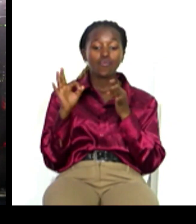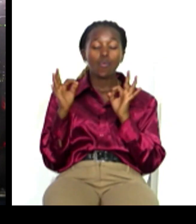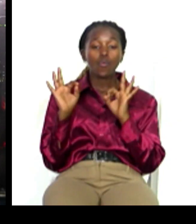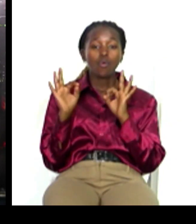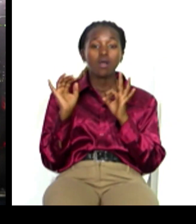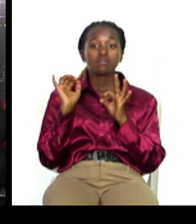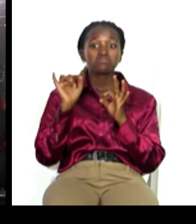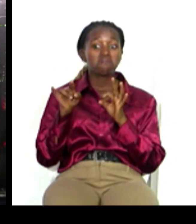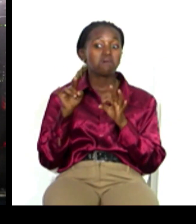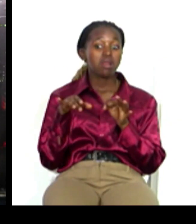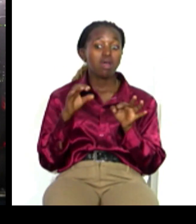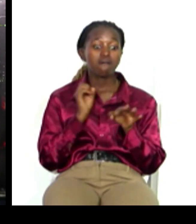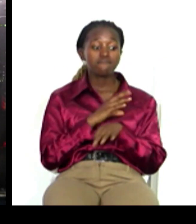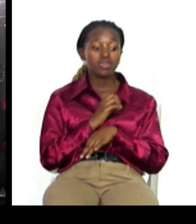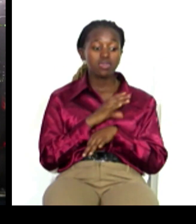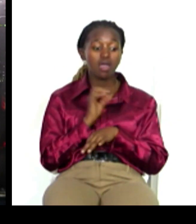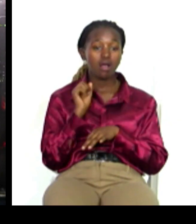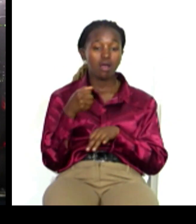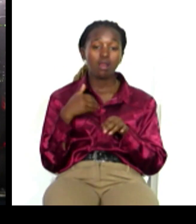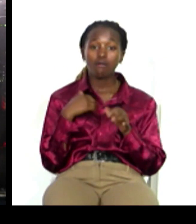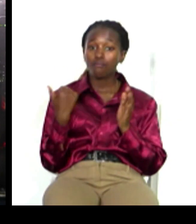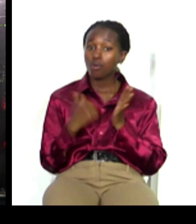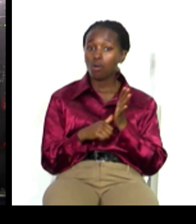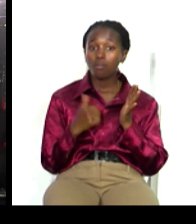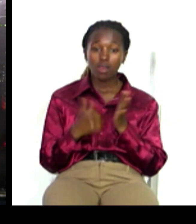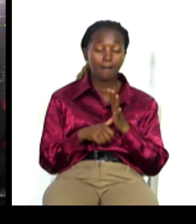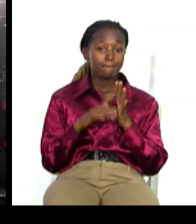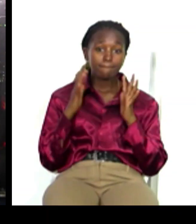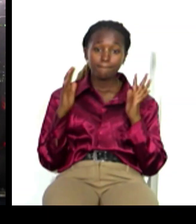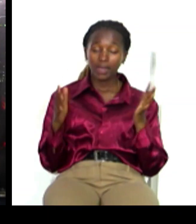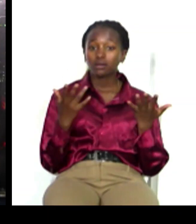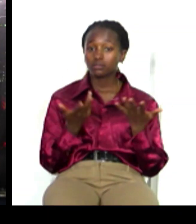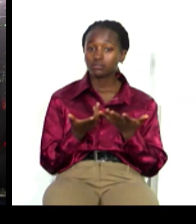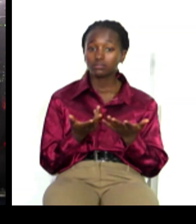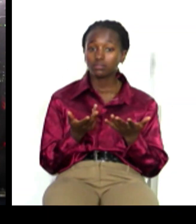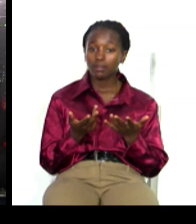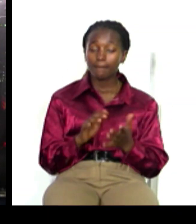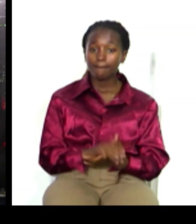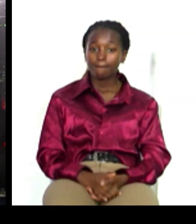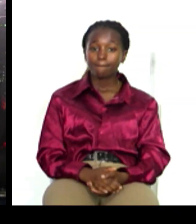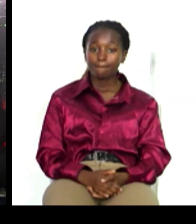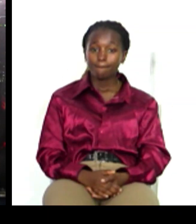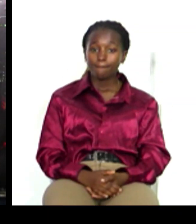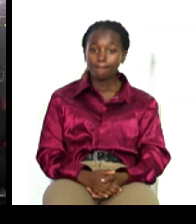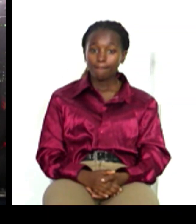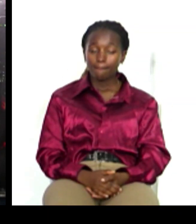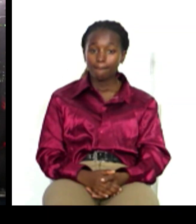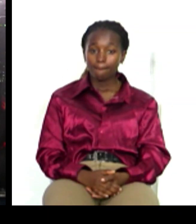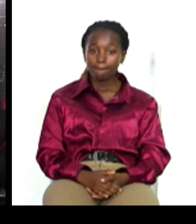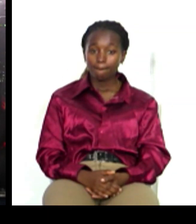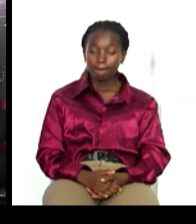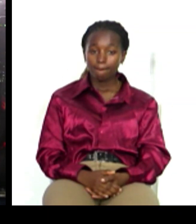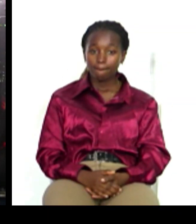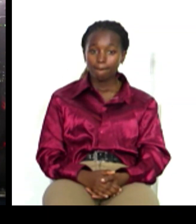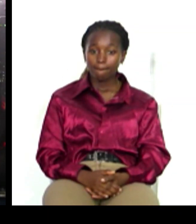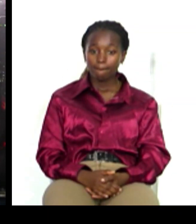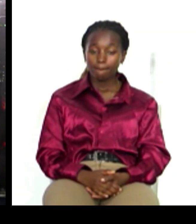fearing that we will have, according to his words, these are Natembeya's words, that tunaenda kukuwa